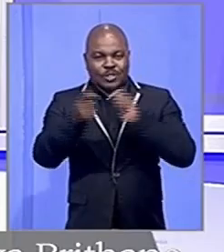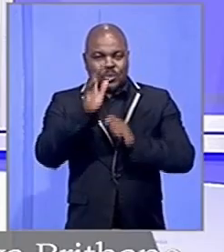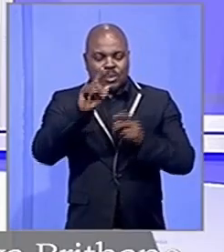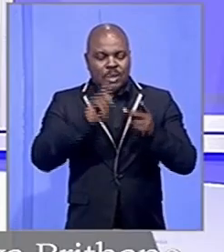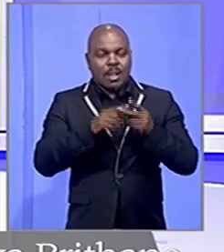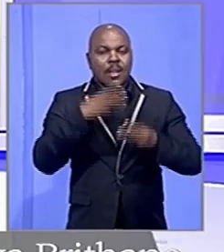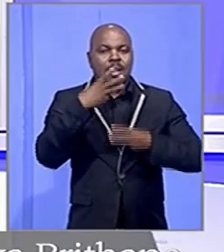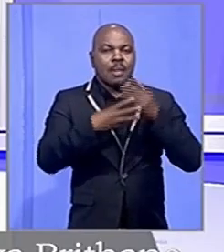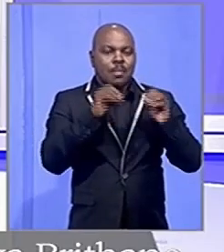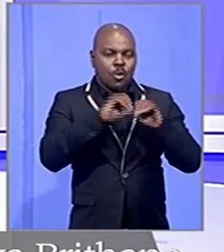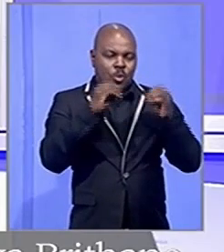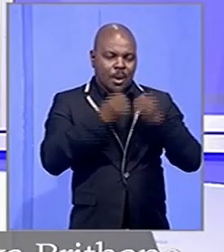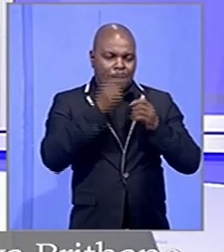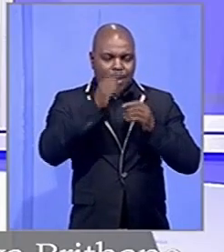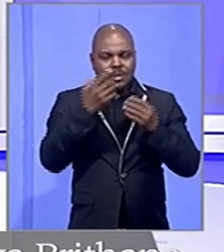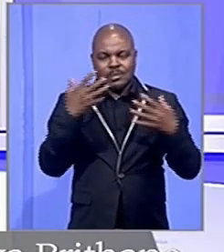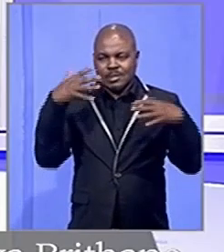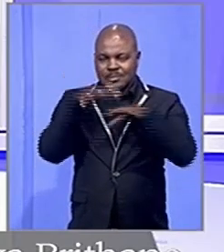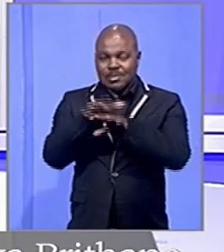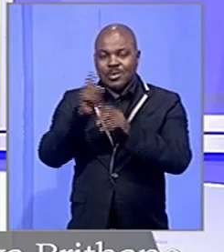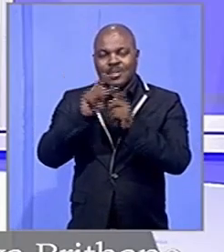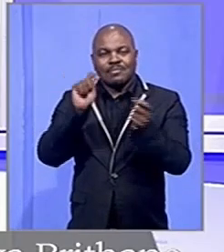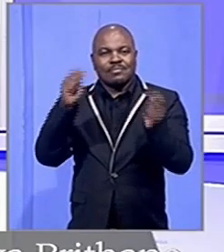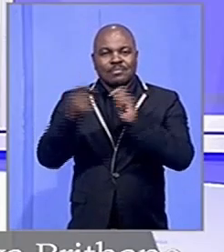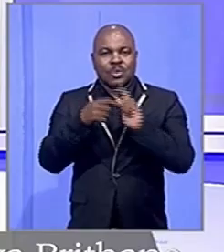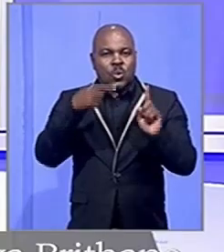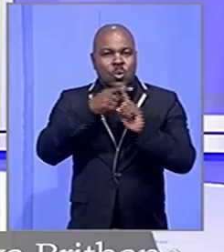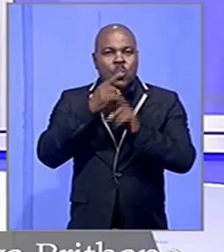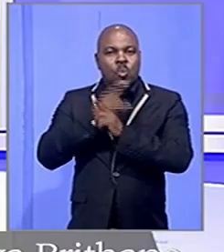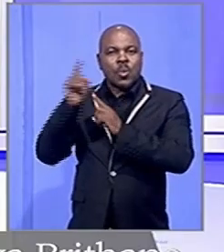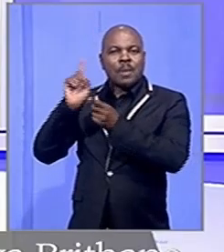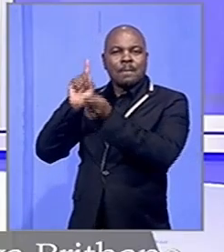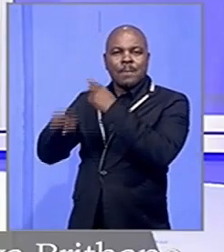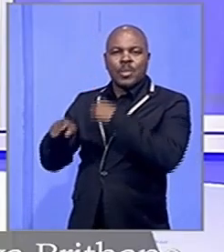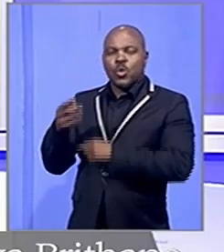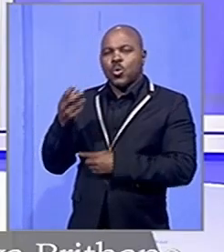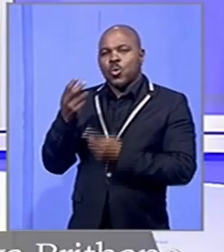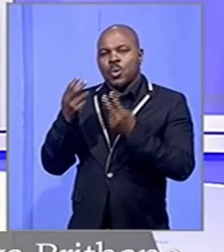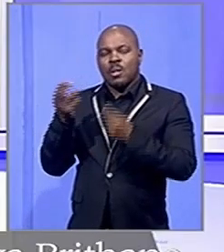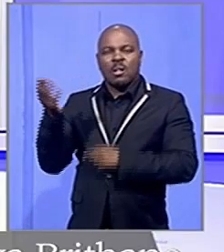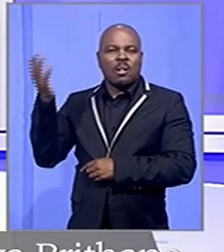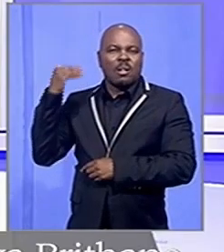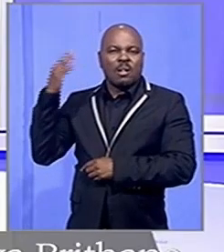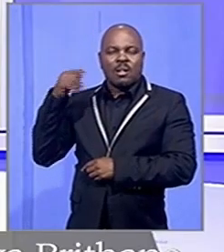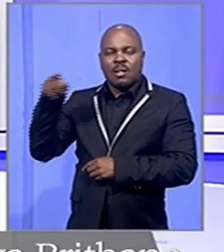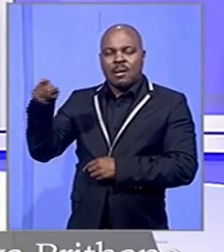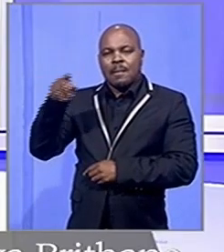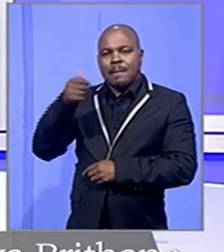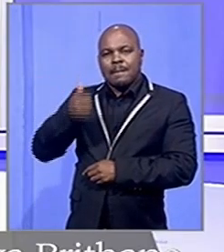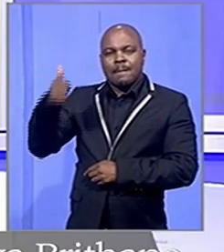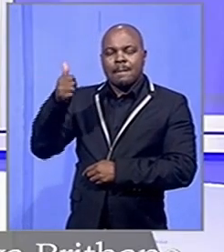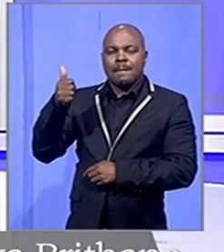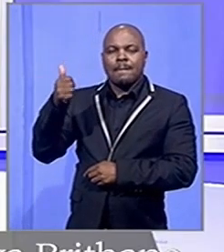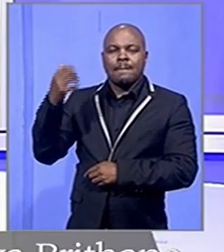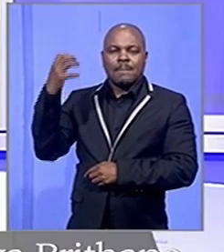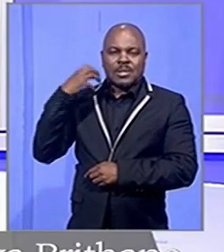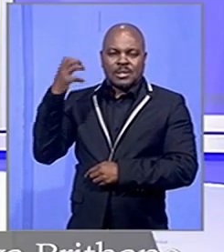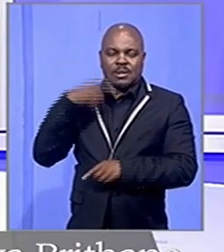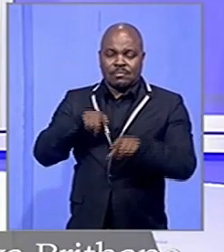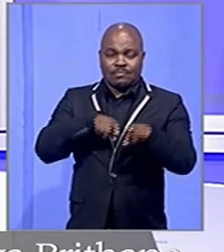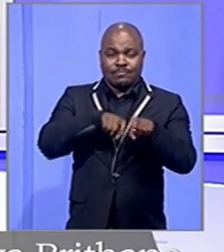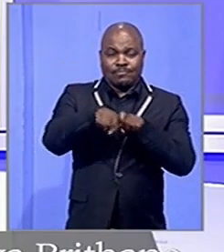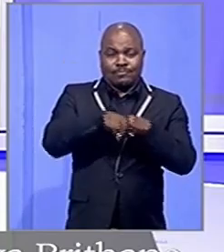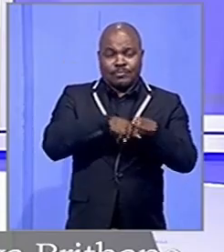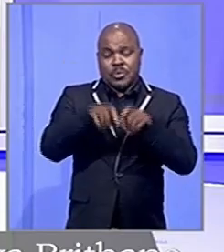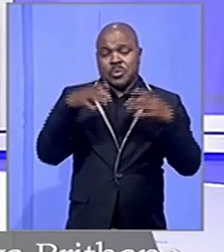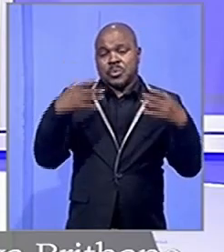Labour Party diragatse diphetogo tseo. Starmer o fentse tona ya pele Rishi Sunak mo ditlhophong tse di neng di gaisanelwa